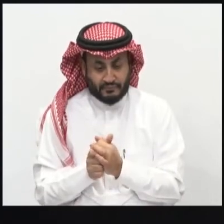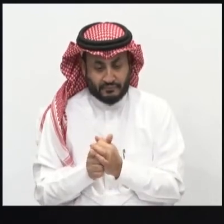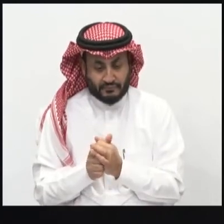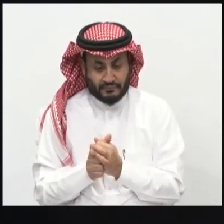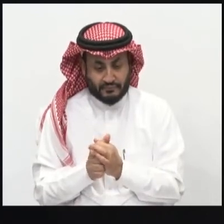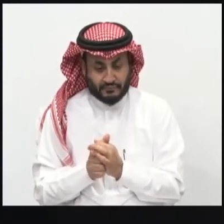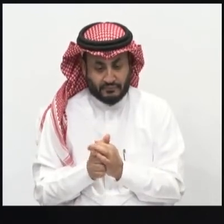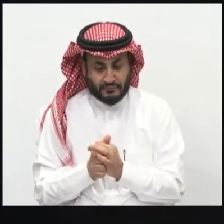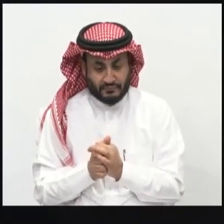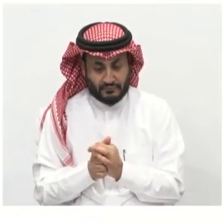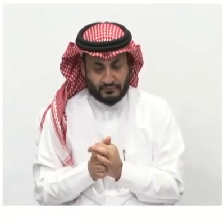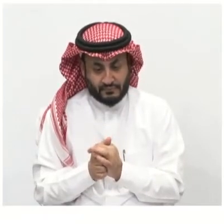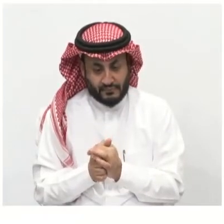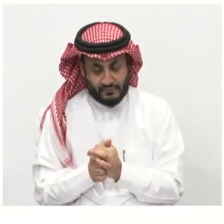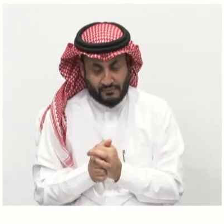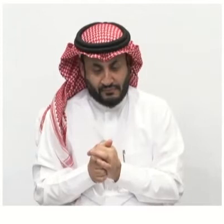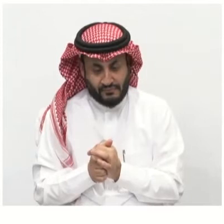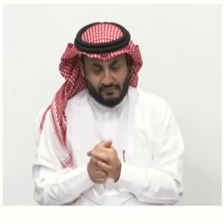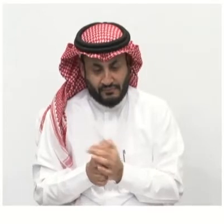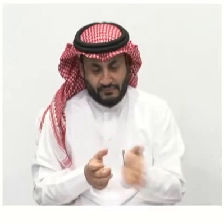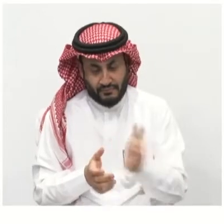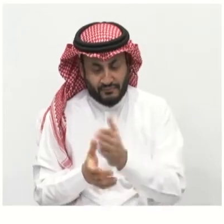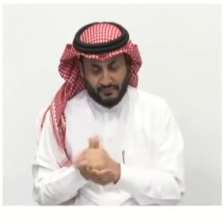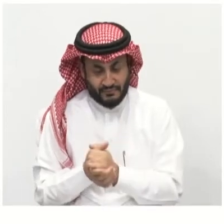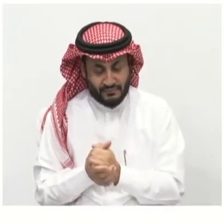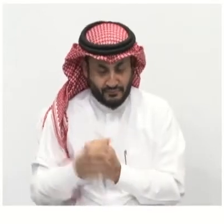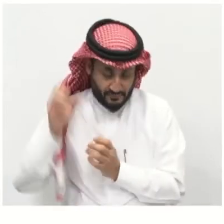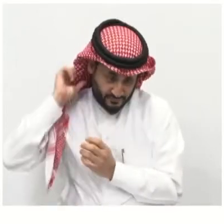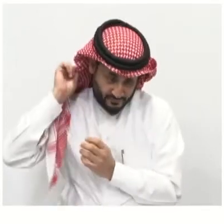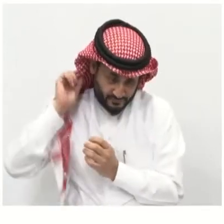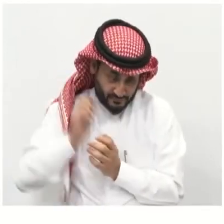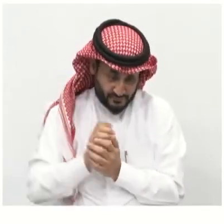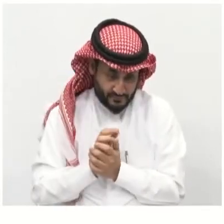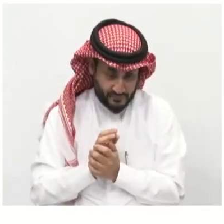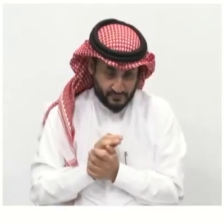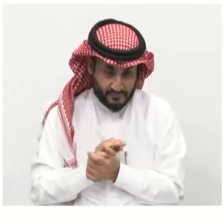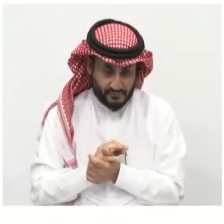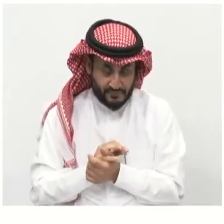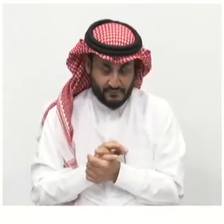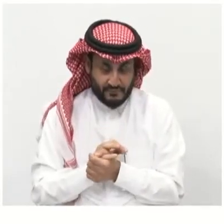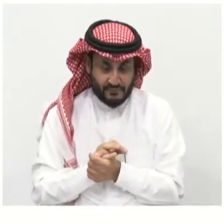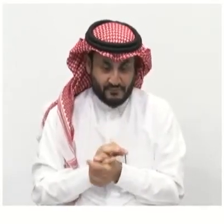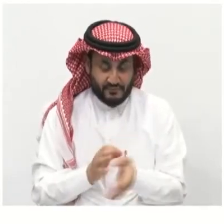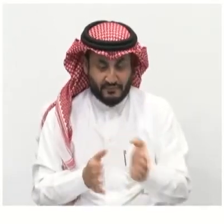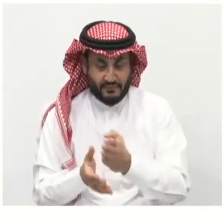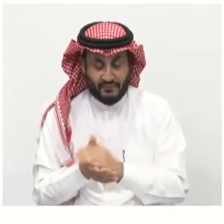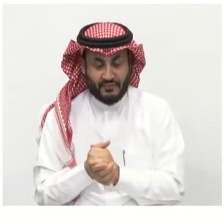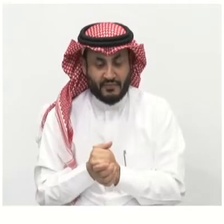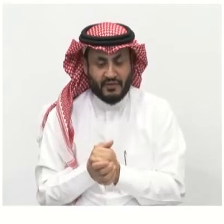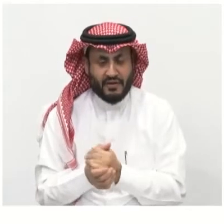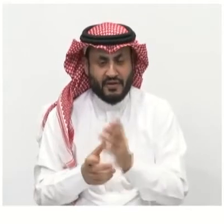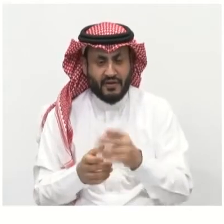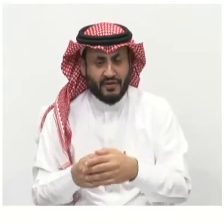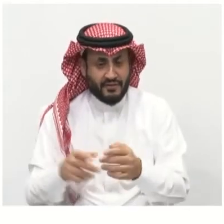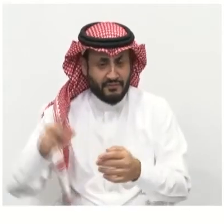called tube. Excellent. On the table. The brushes, we have the